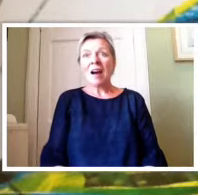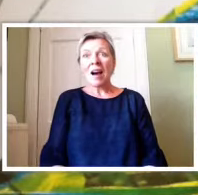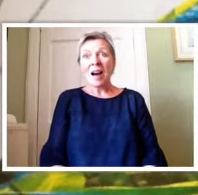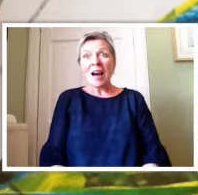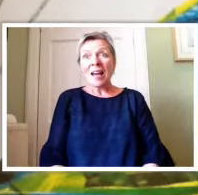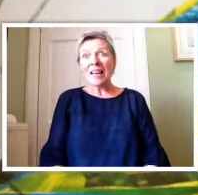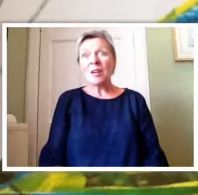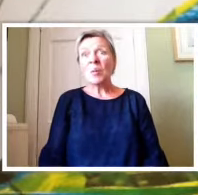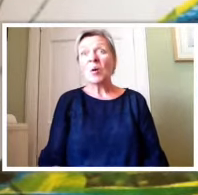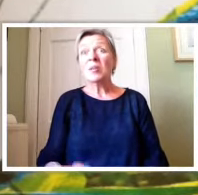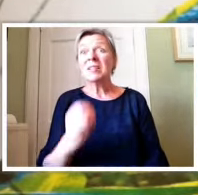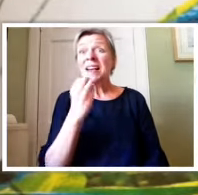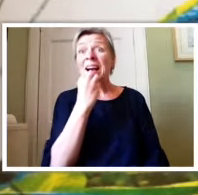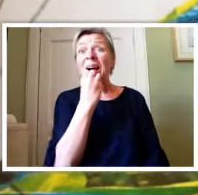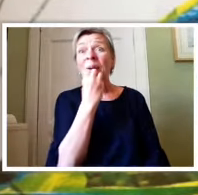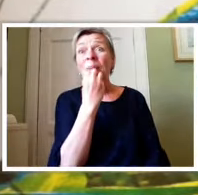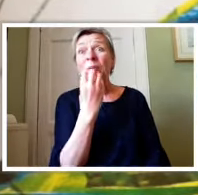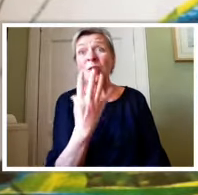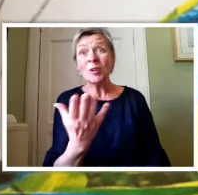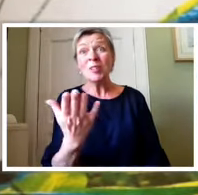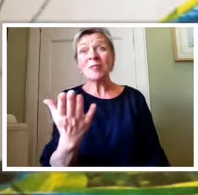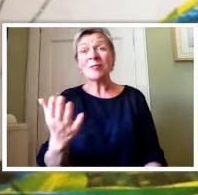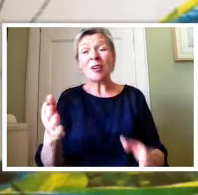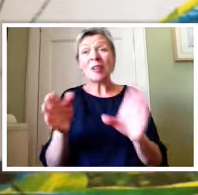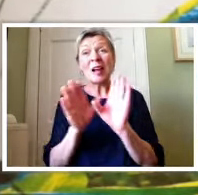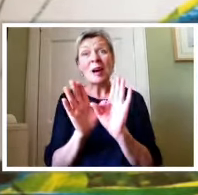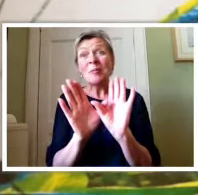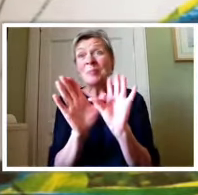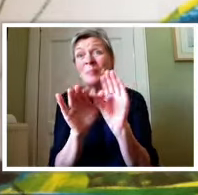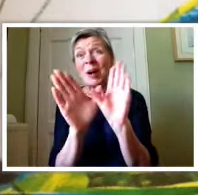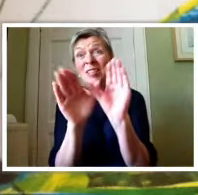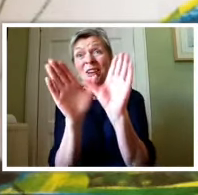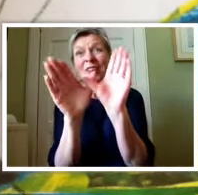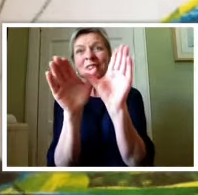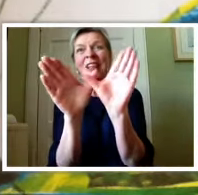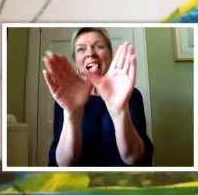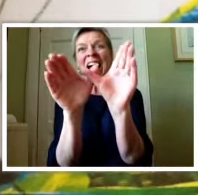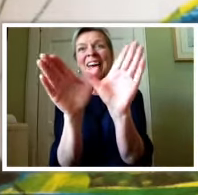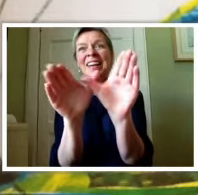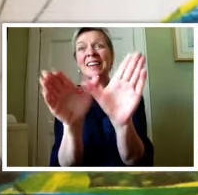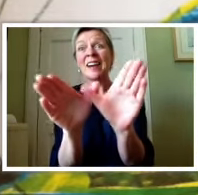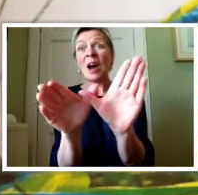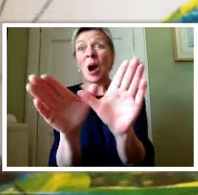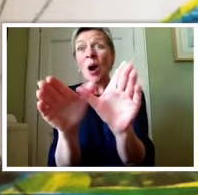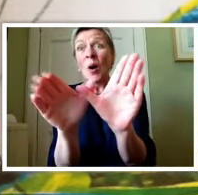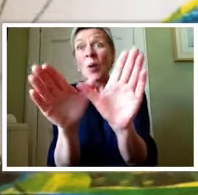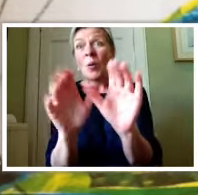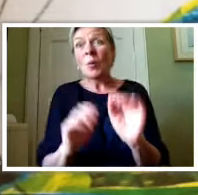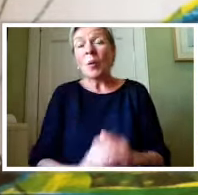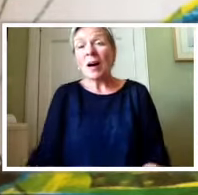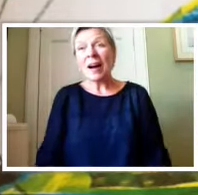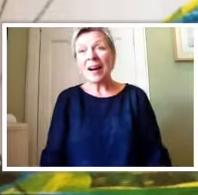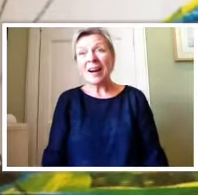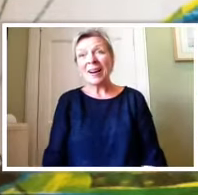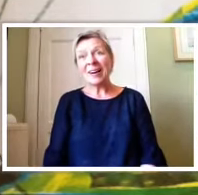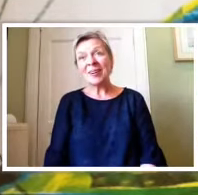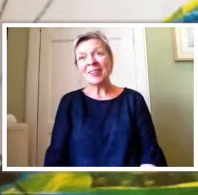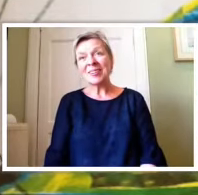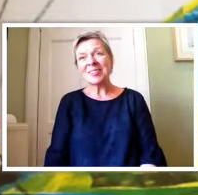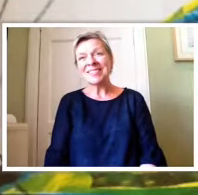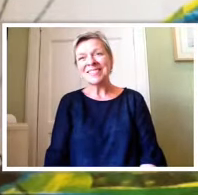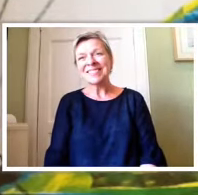He was a beautiful butterfly. Wow!